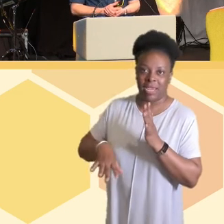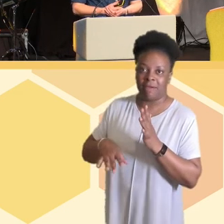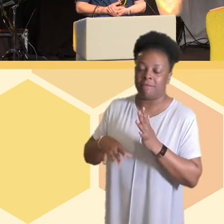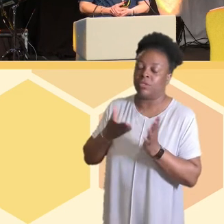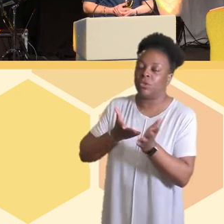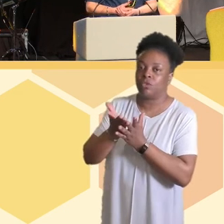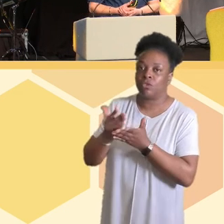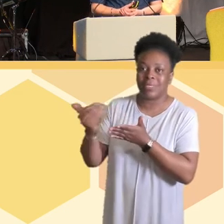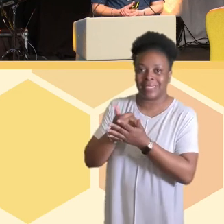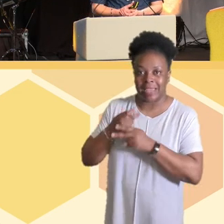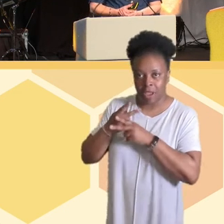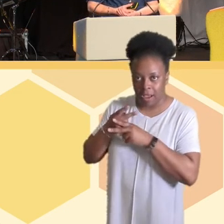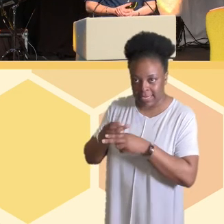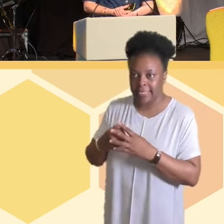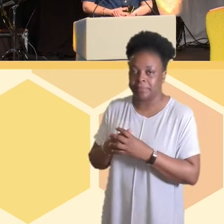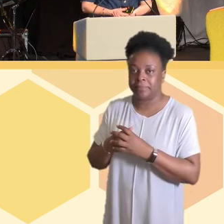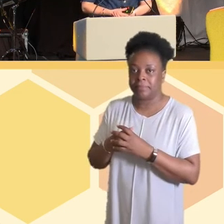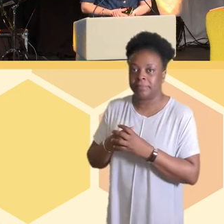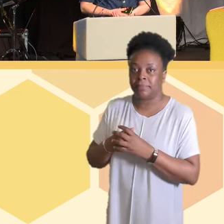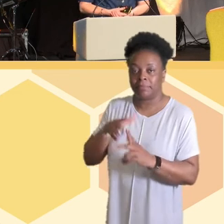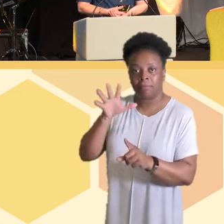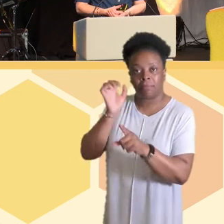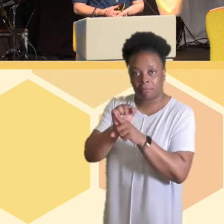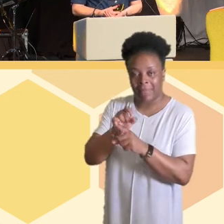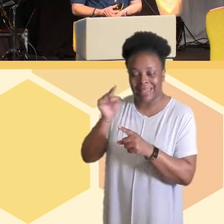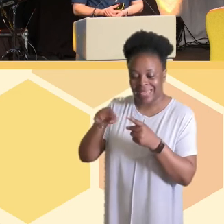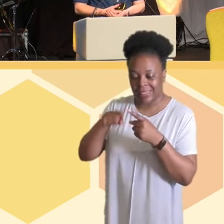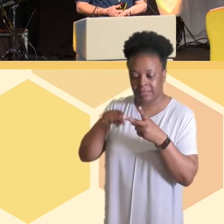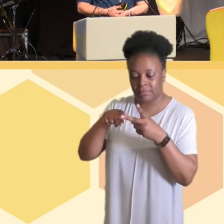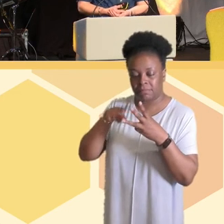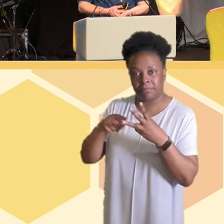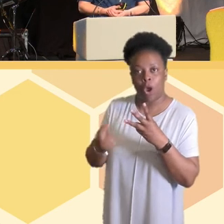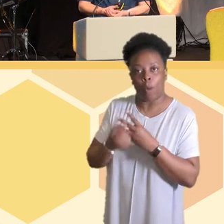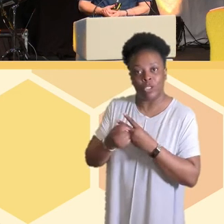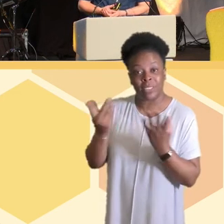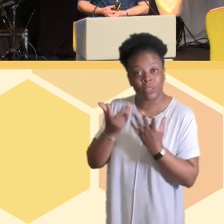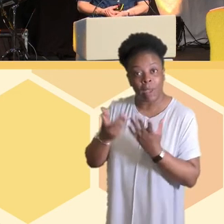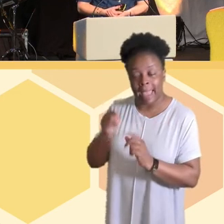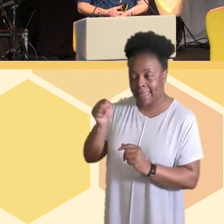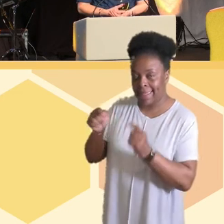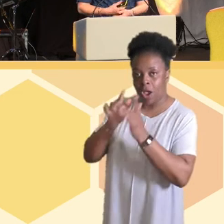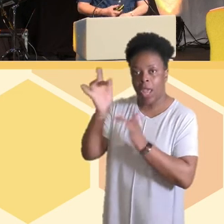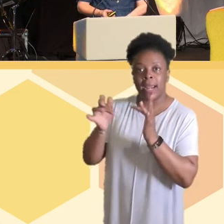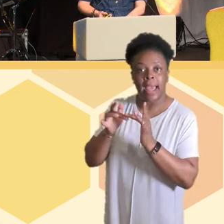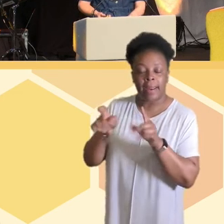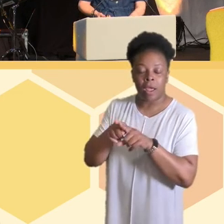Opportunities are shared through the job section of the Baptist Together website, in the Baptist Times, and also via social media.